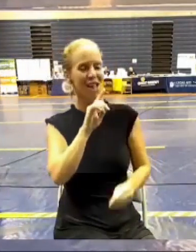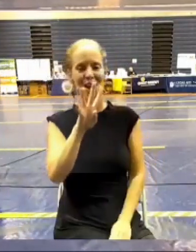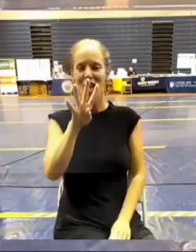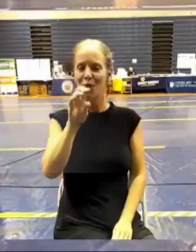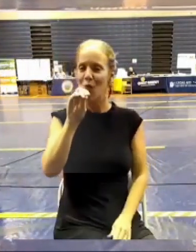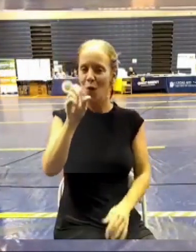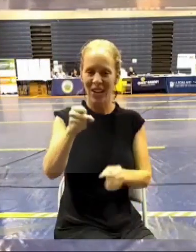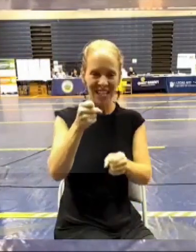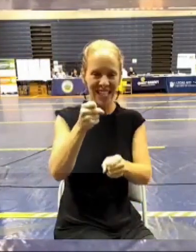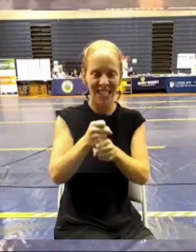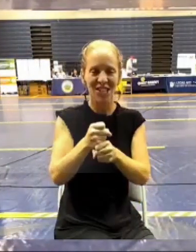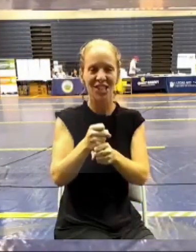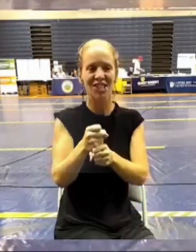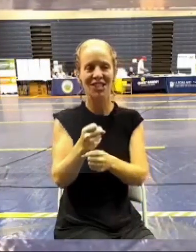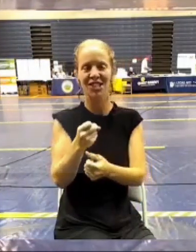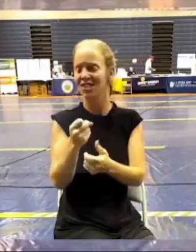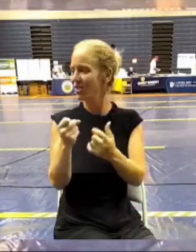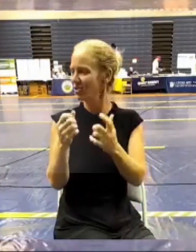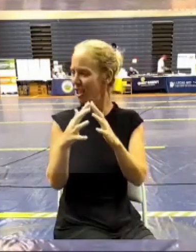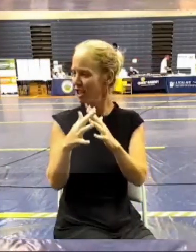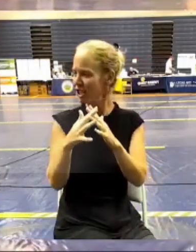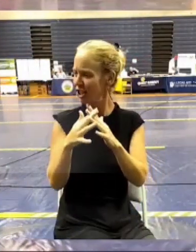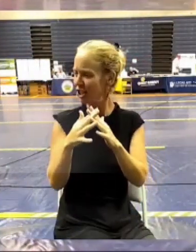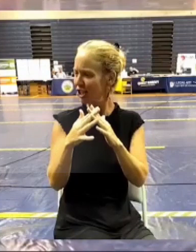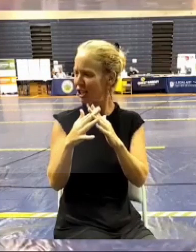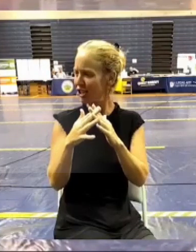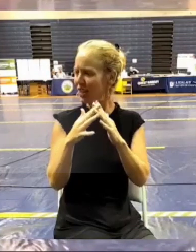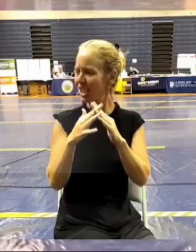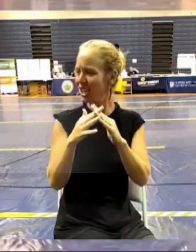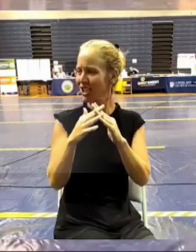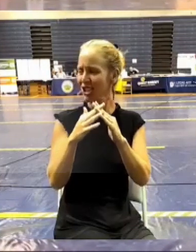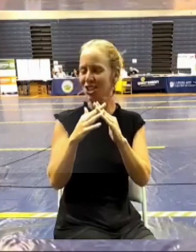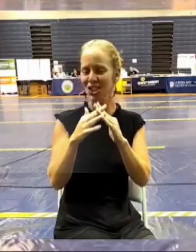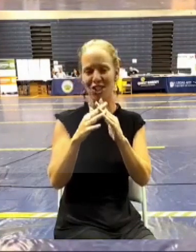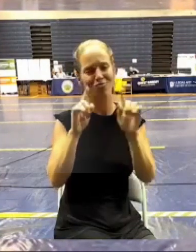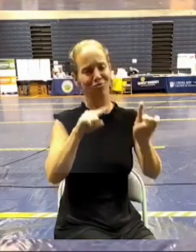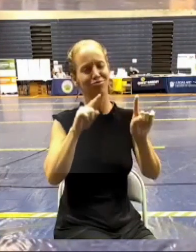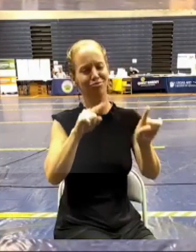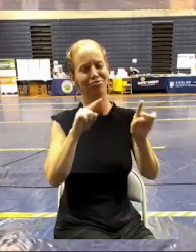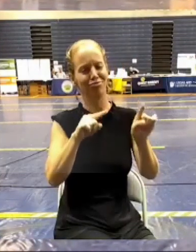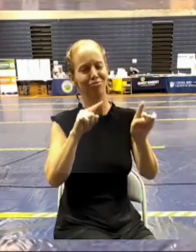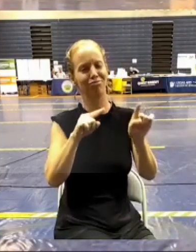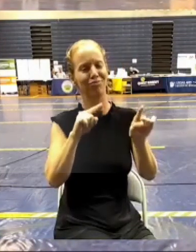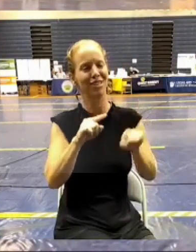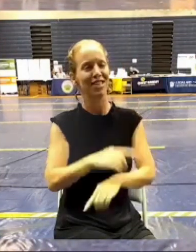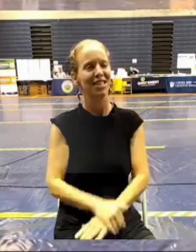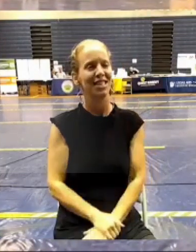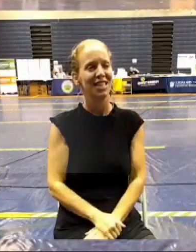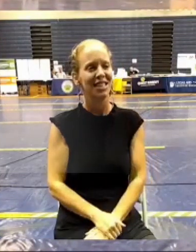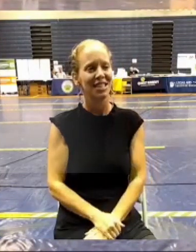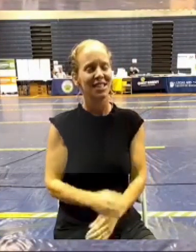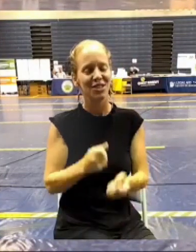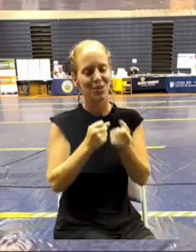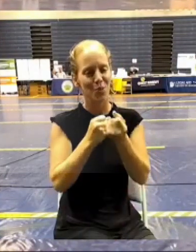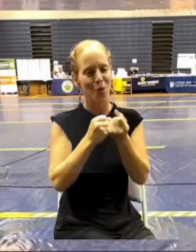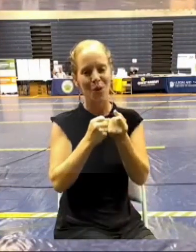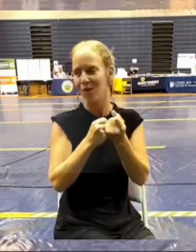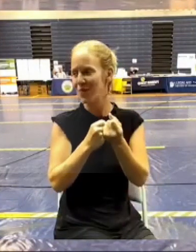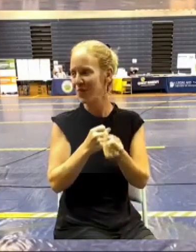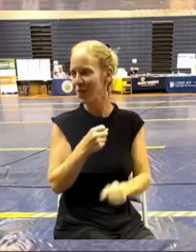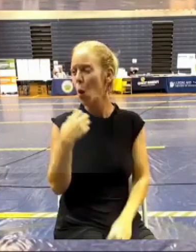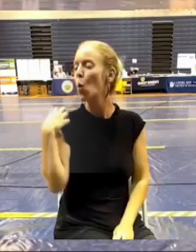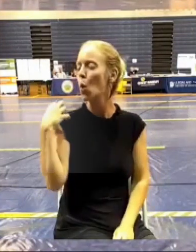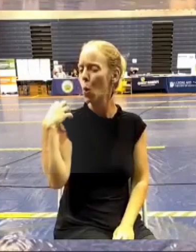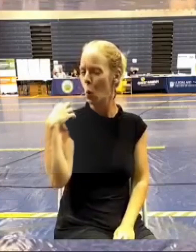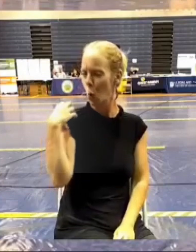in a smelly Lahaina Luna wrestling room. So, anyway. Also, I was told to do